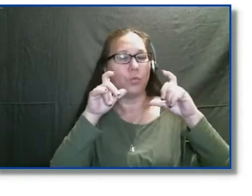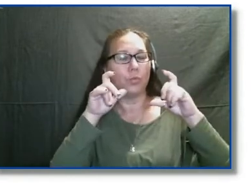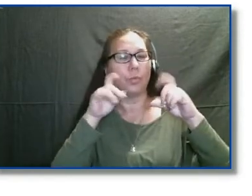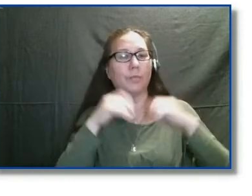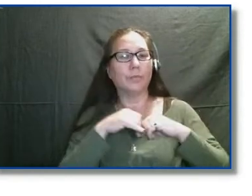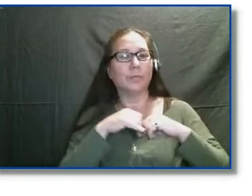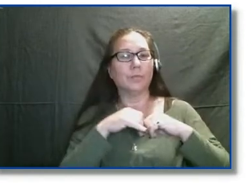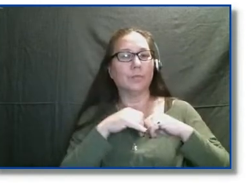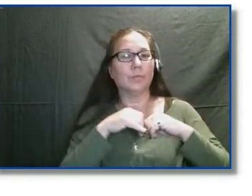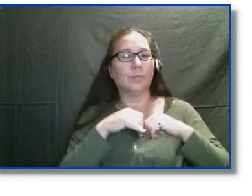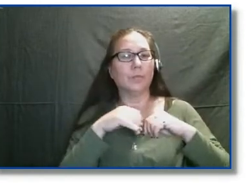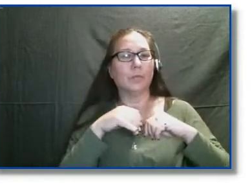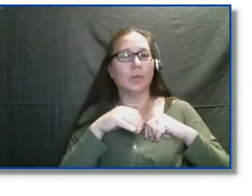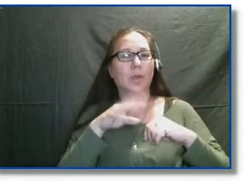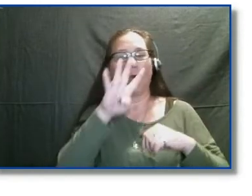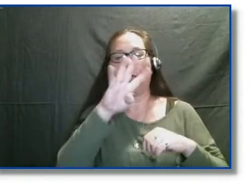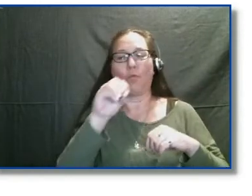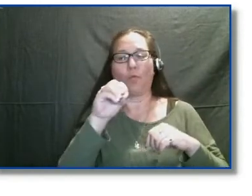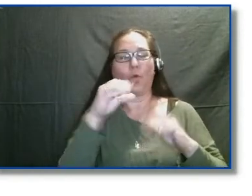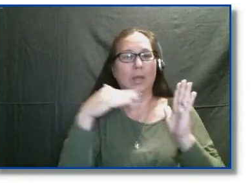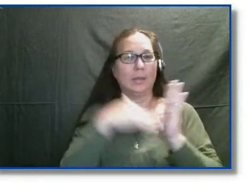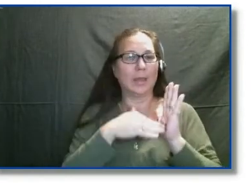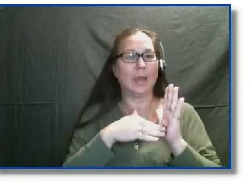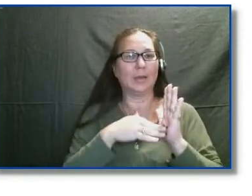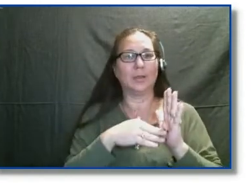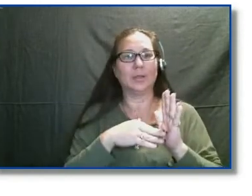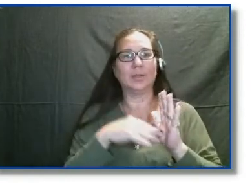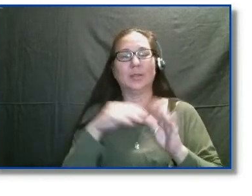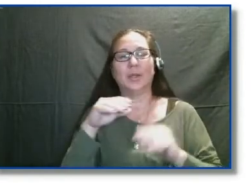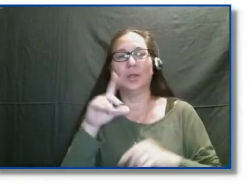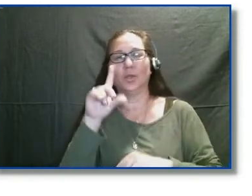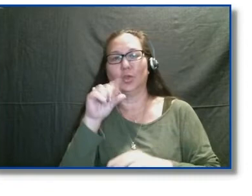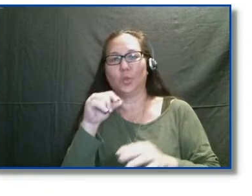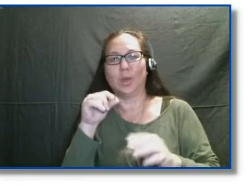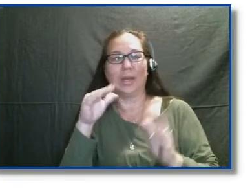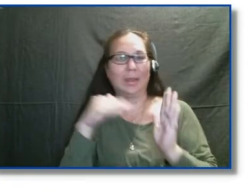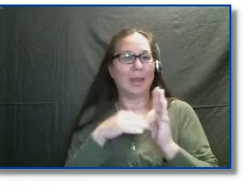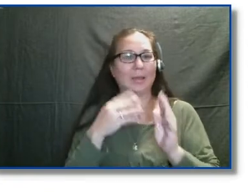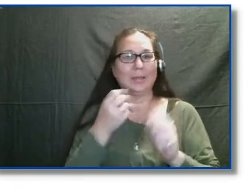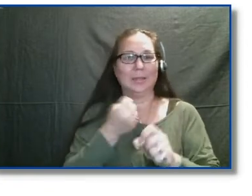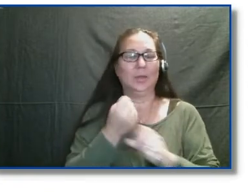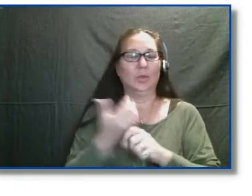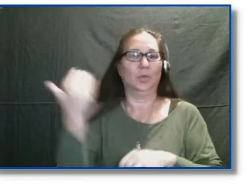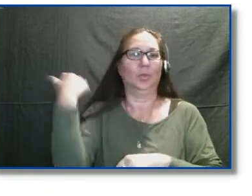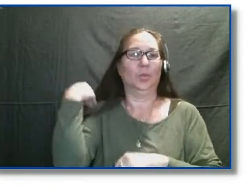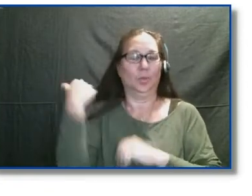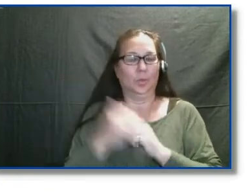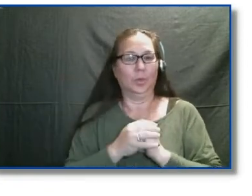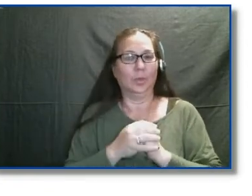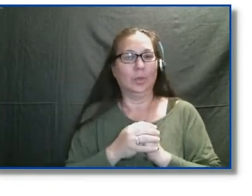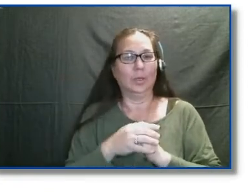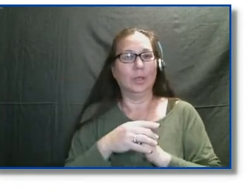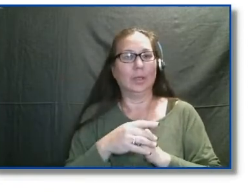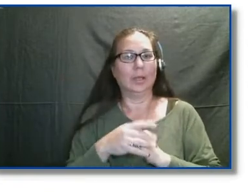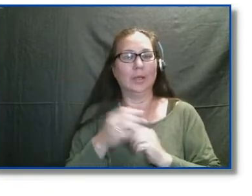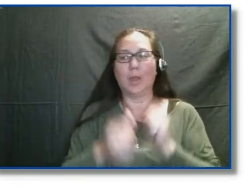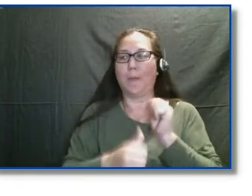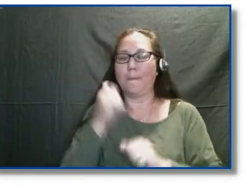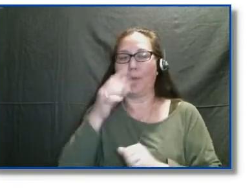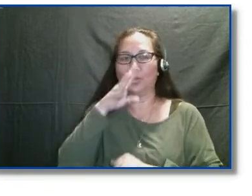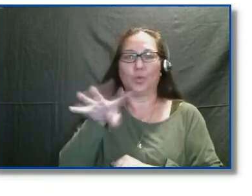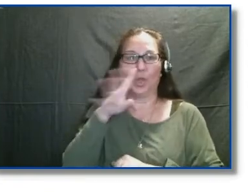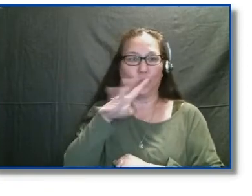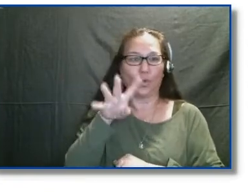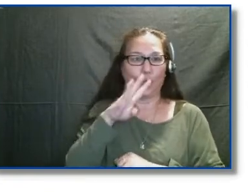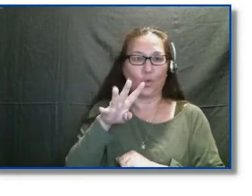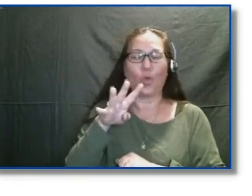from 40,000 to 20,000 years old geometric signs that were largely ignored by paleontologists in